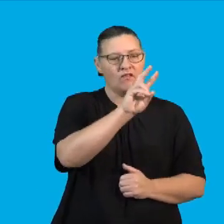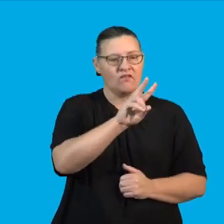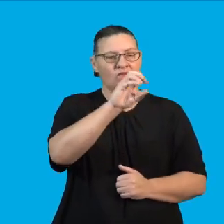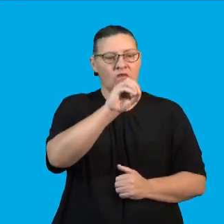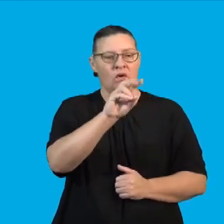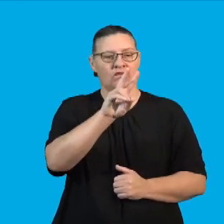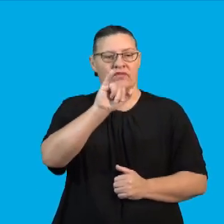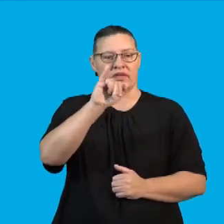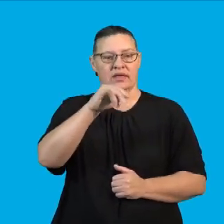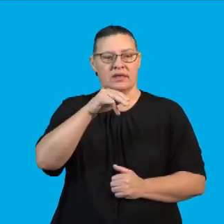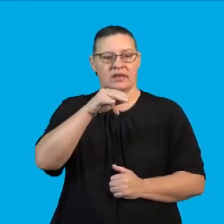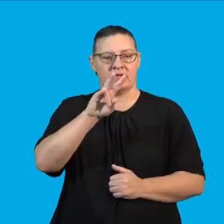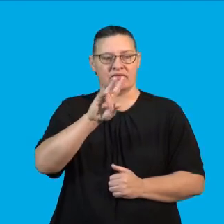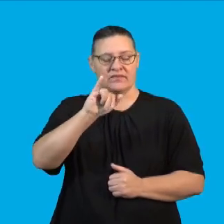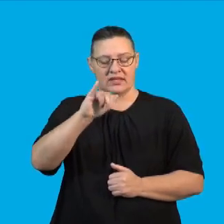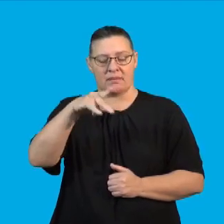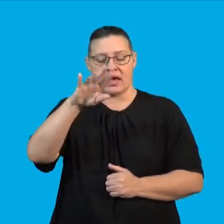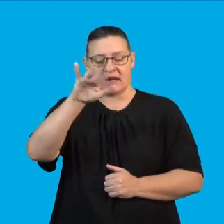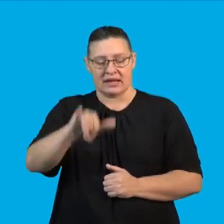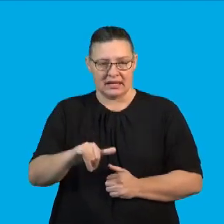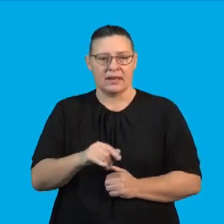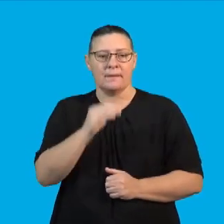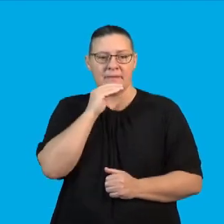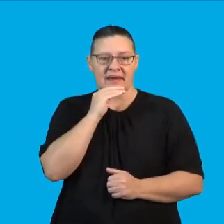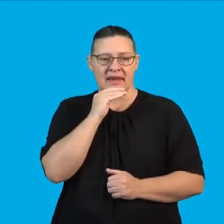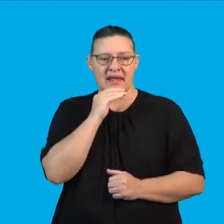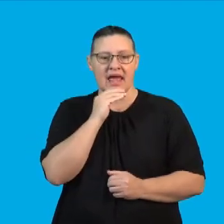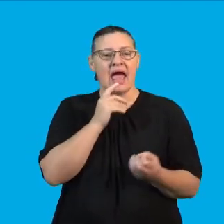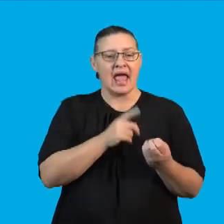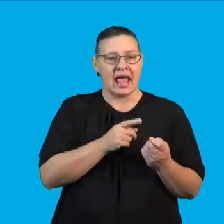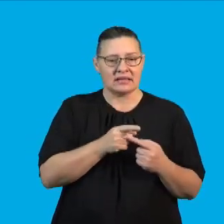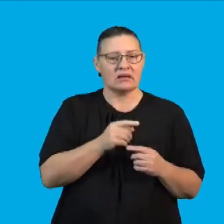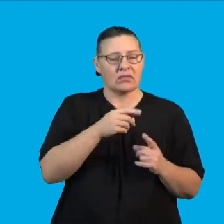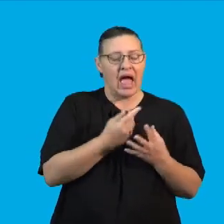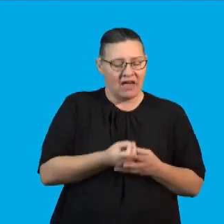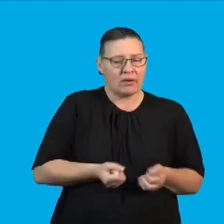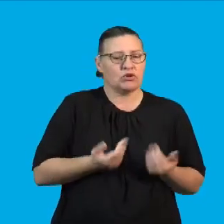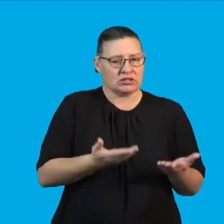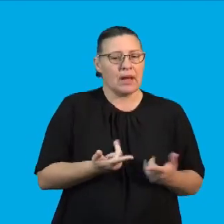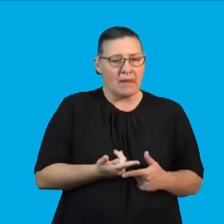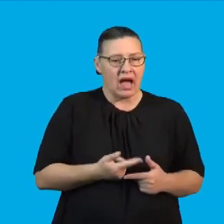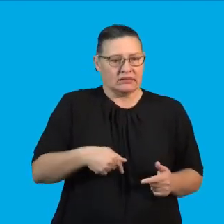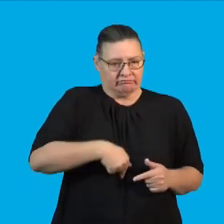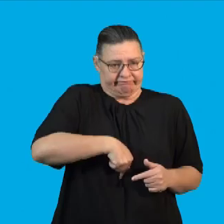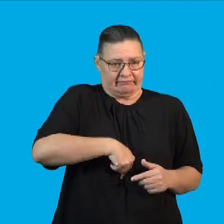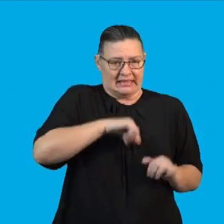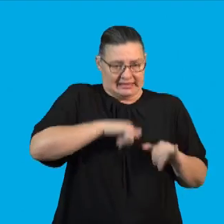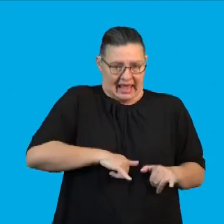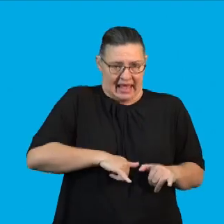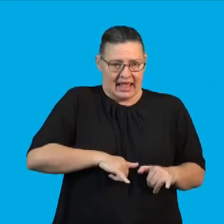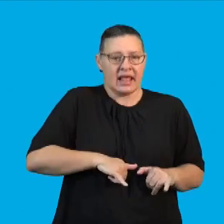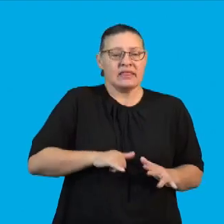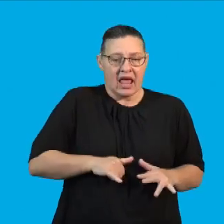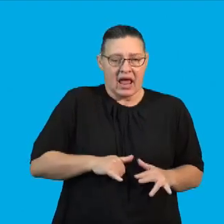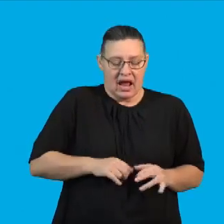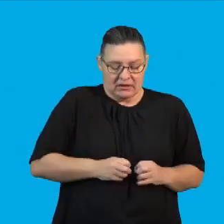Ovovivipary, eggs with yolk are produced, but they develop inside the female body until they hatch, when they appear to be